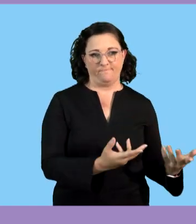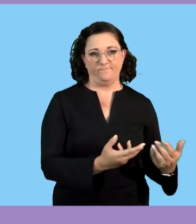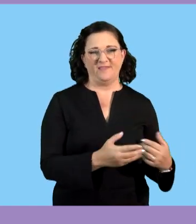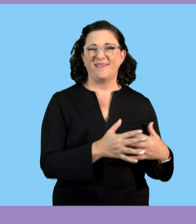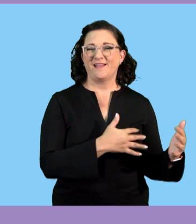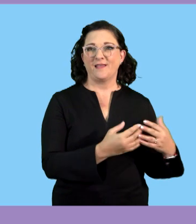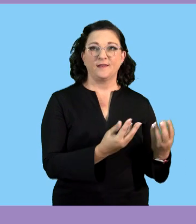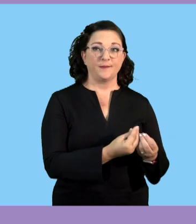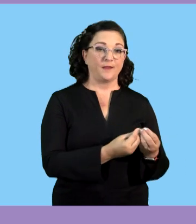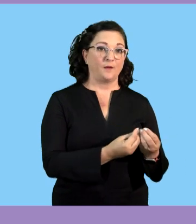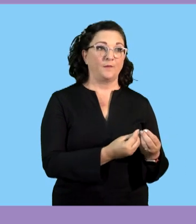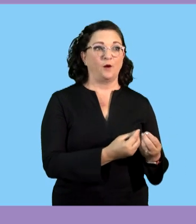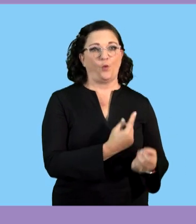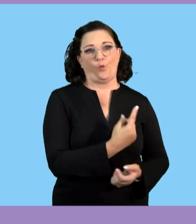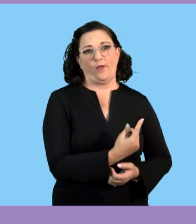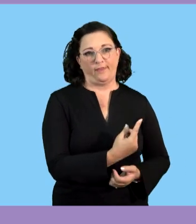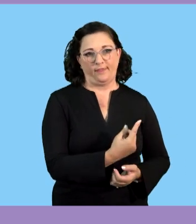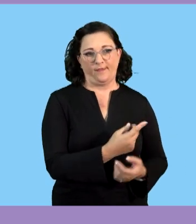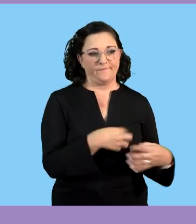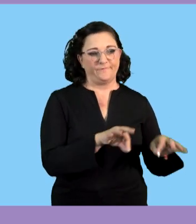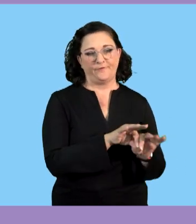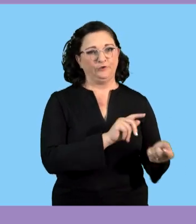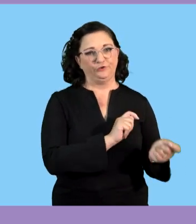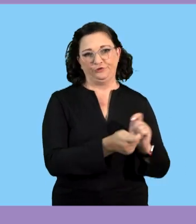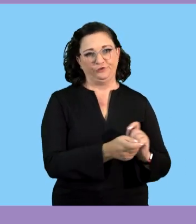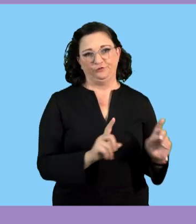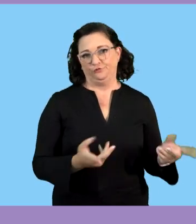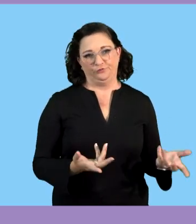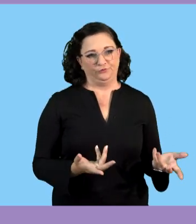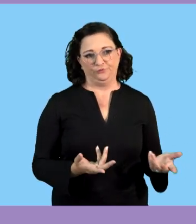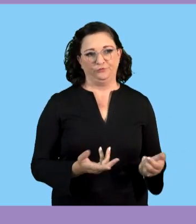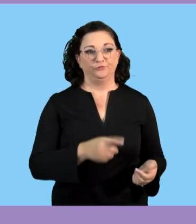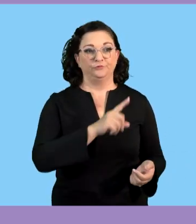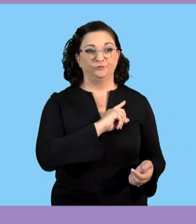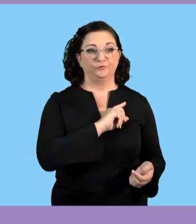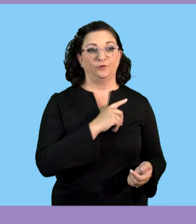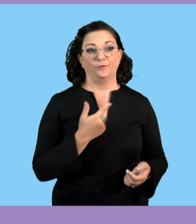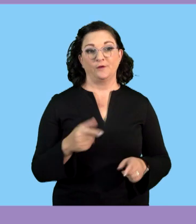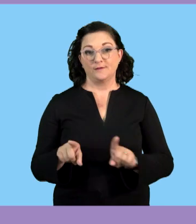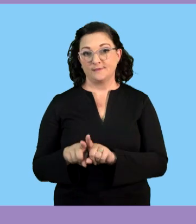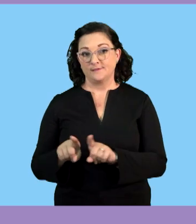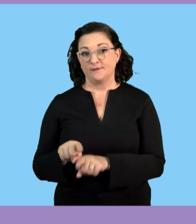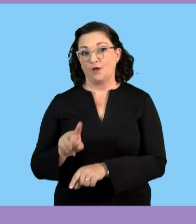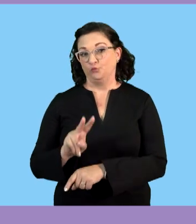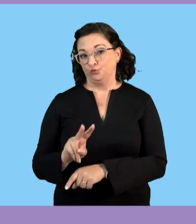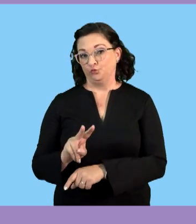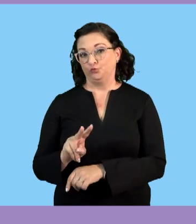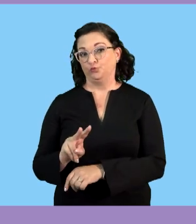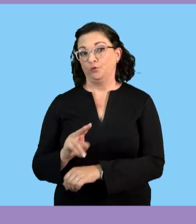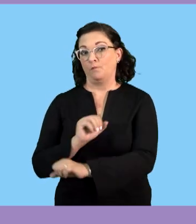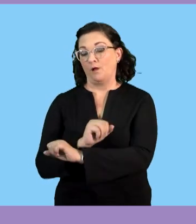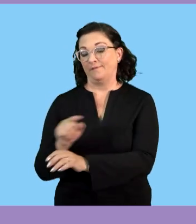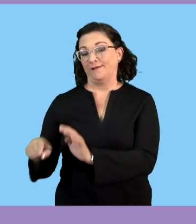and multiplying any number by 1 does not change the value of that number. So even on the right-hand side, it's going to be a